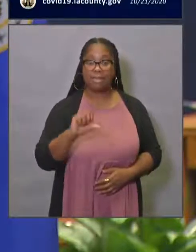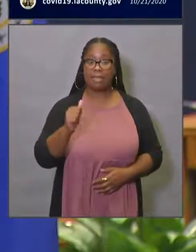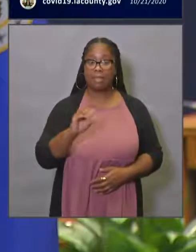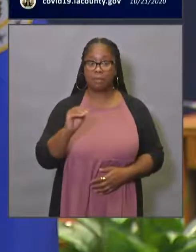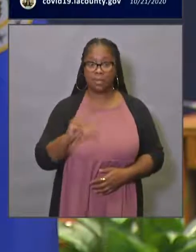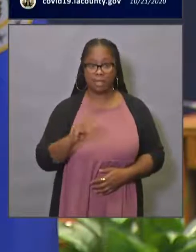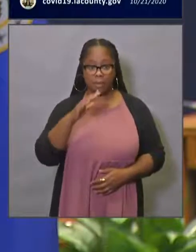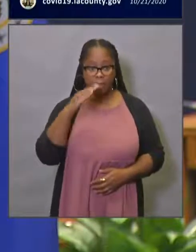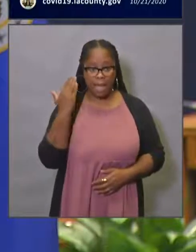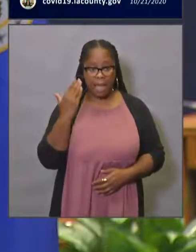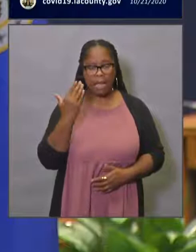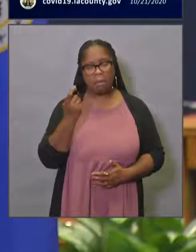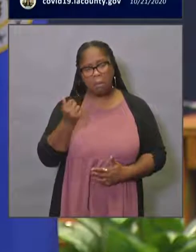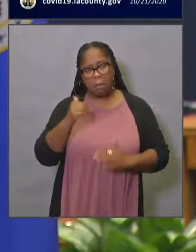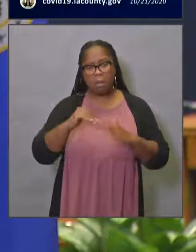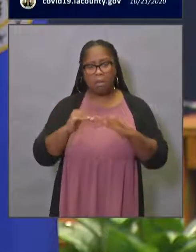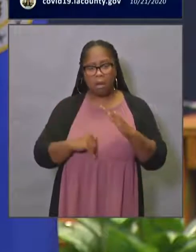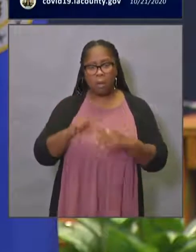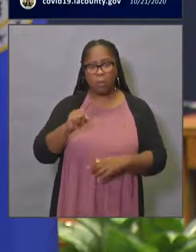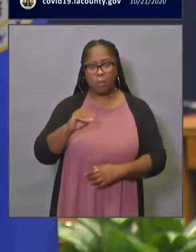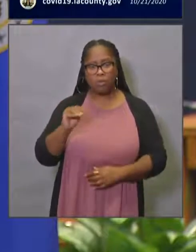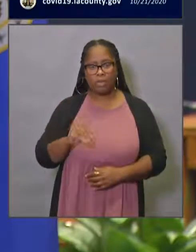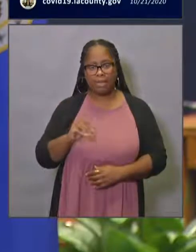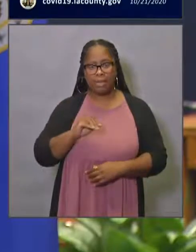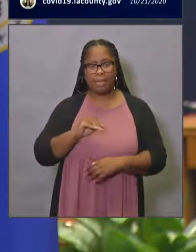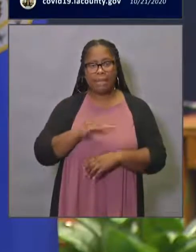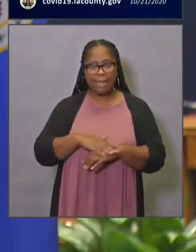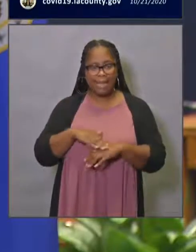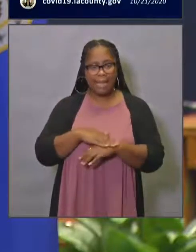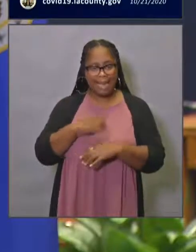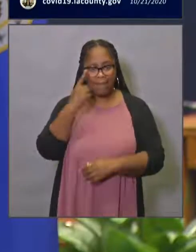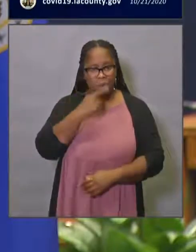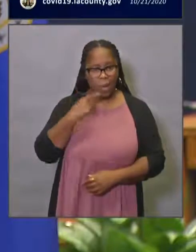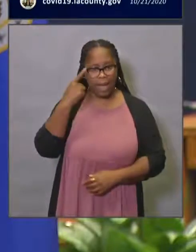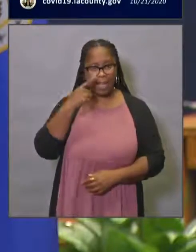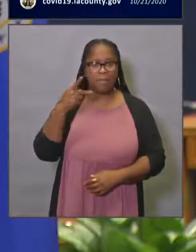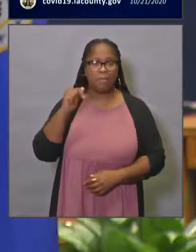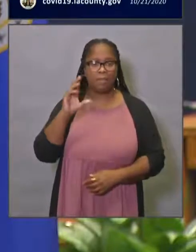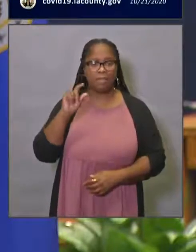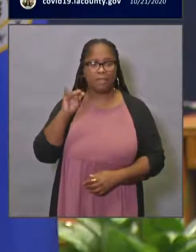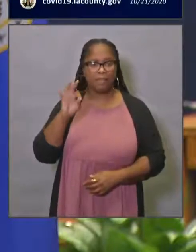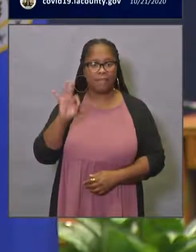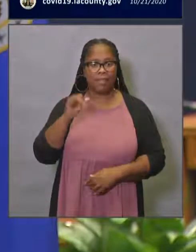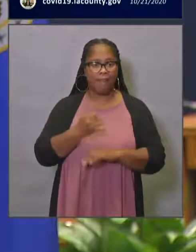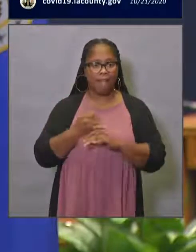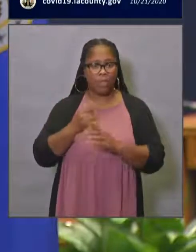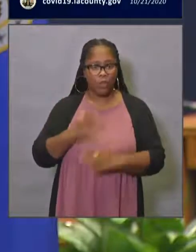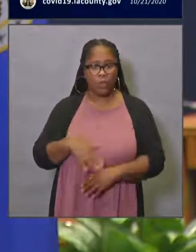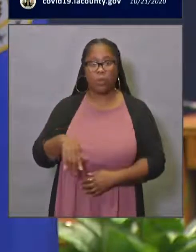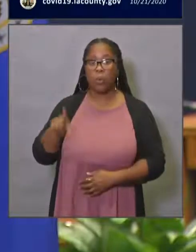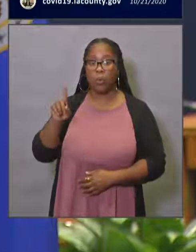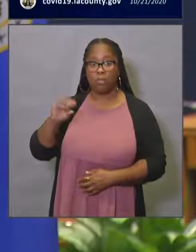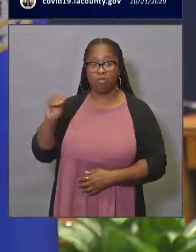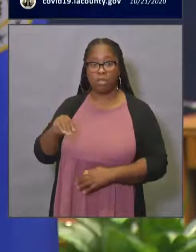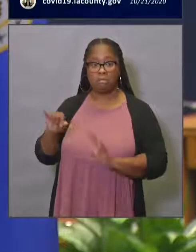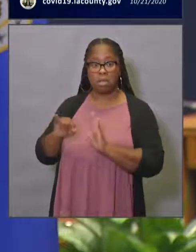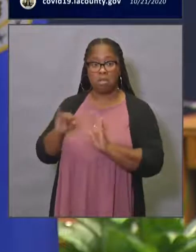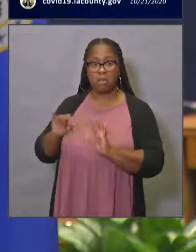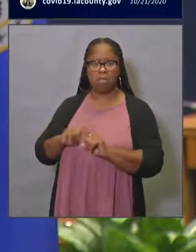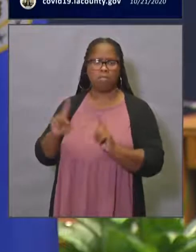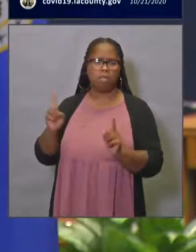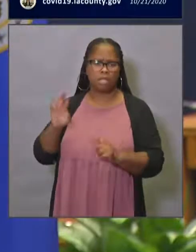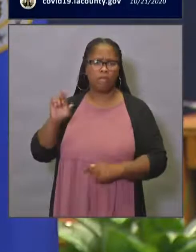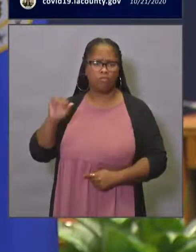are Black, slightly less than 1% are Native Hawaiian or Pacific Islander, and 1% identified with another race